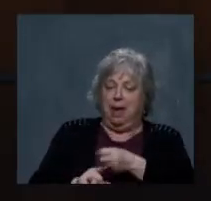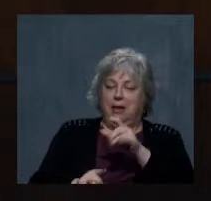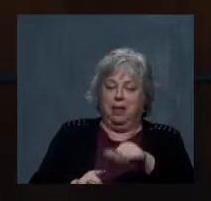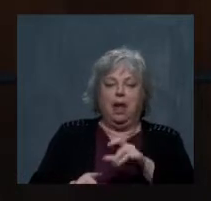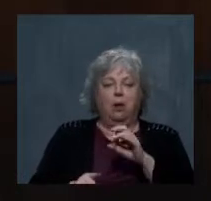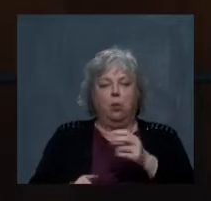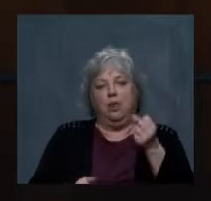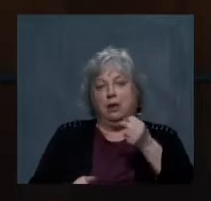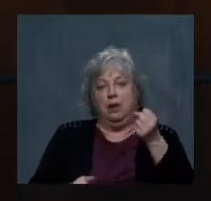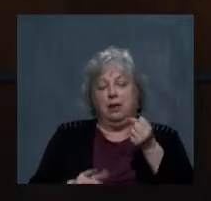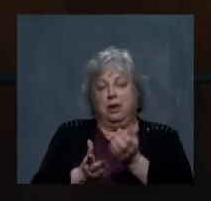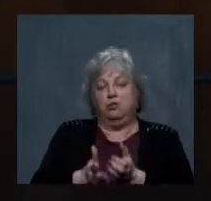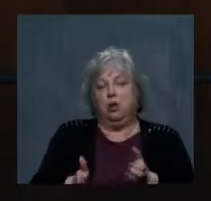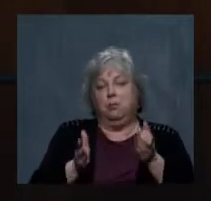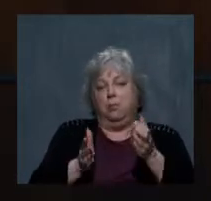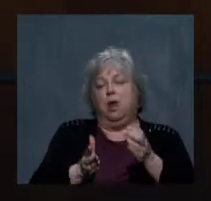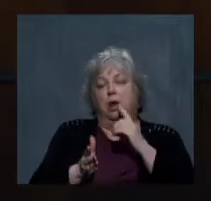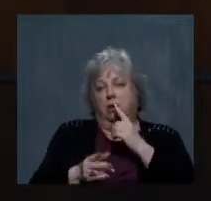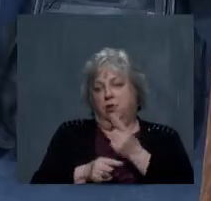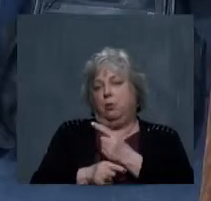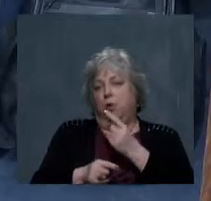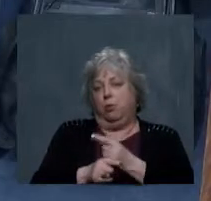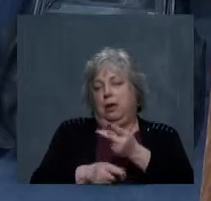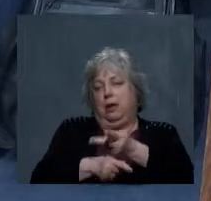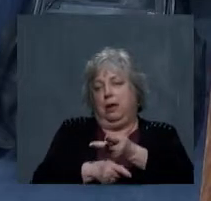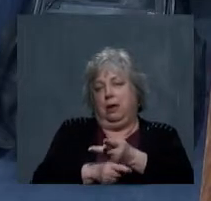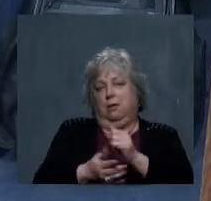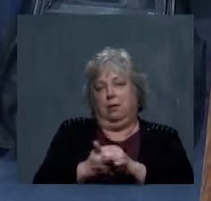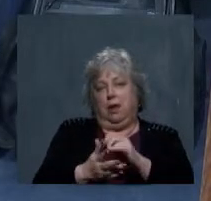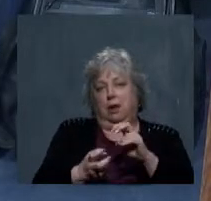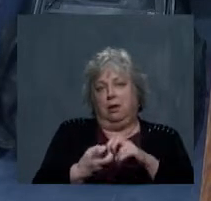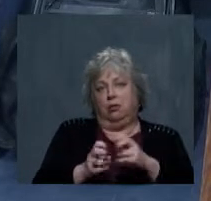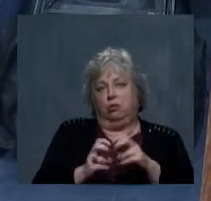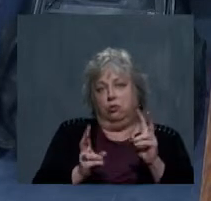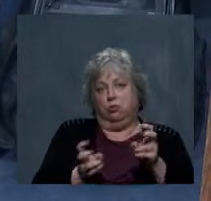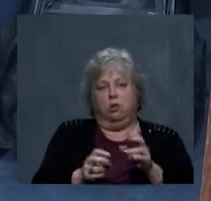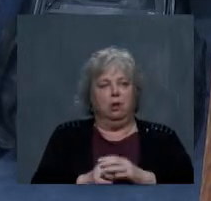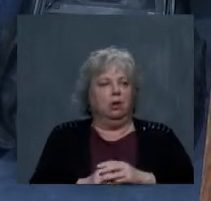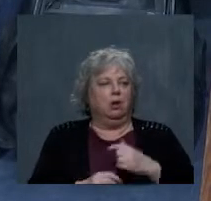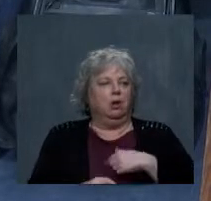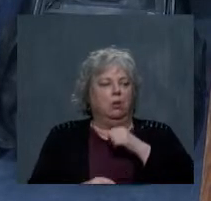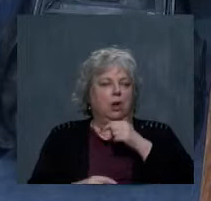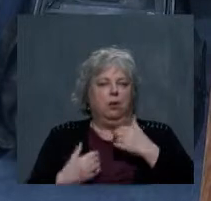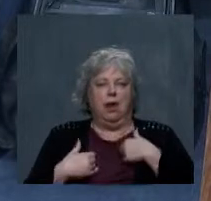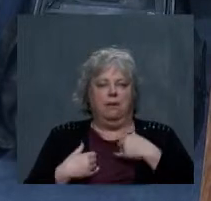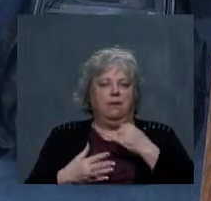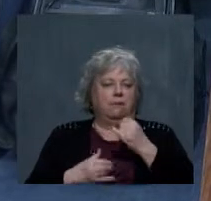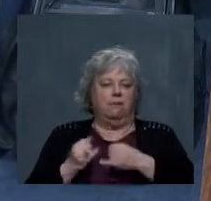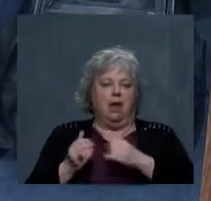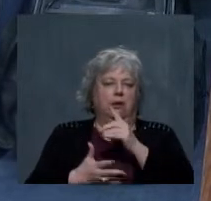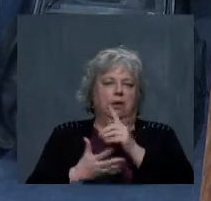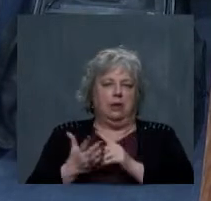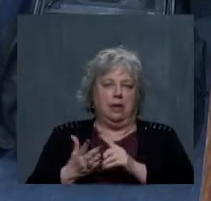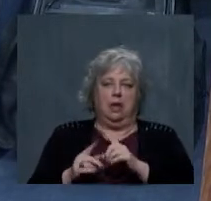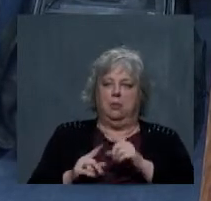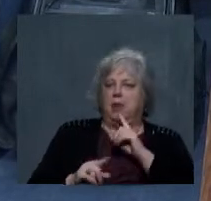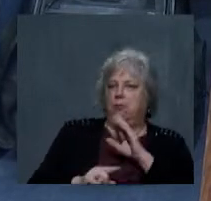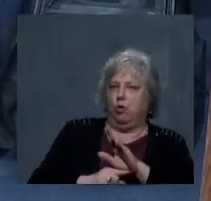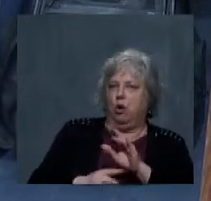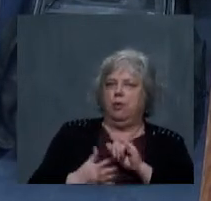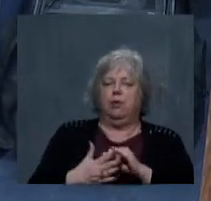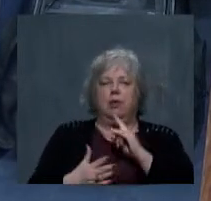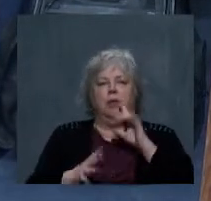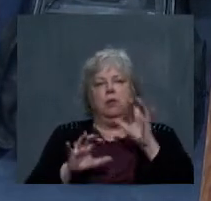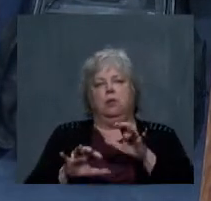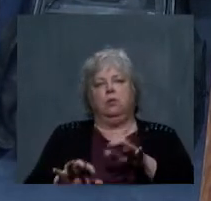pond appropriate for that issue? We don't have a final design, but we've been assured that their stormwater